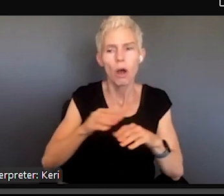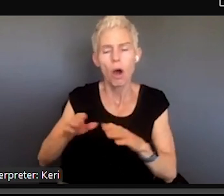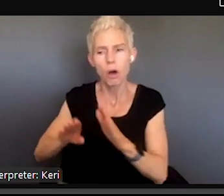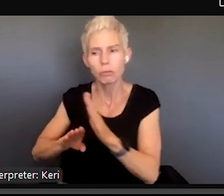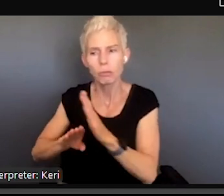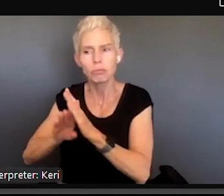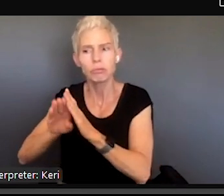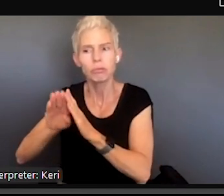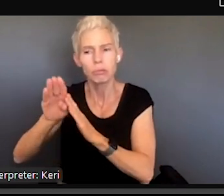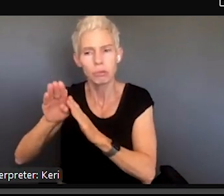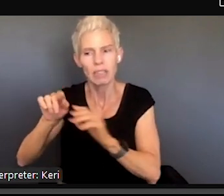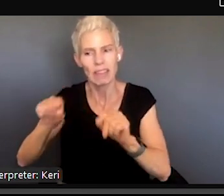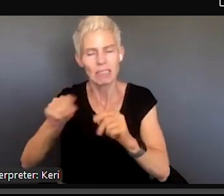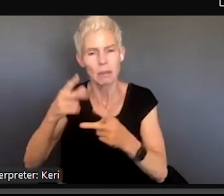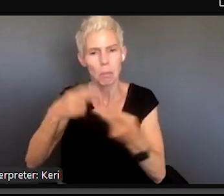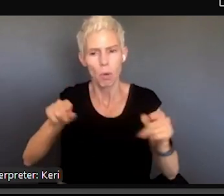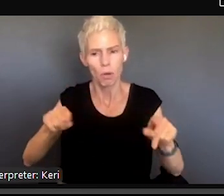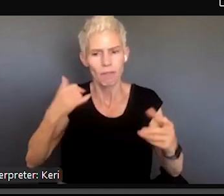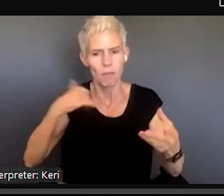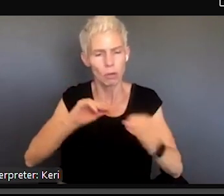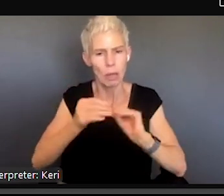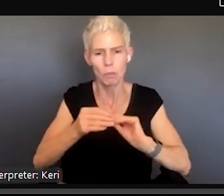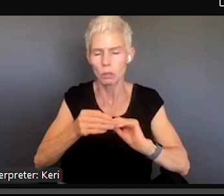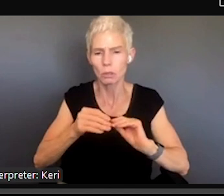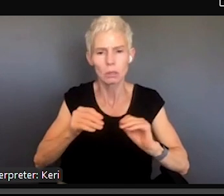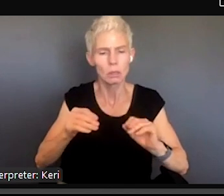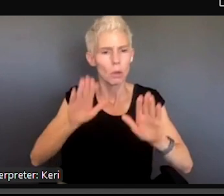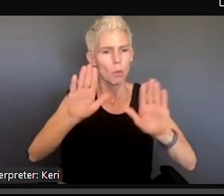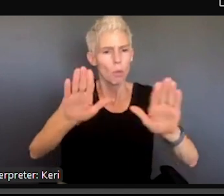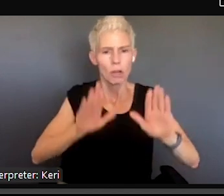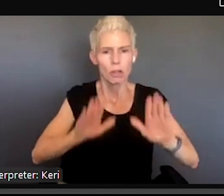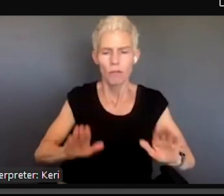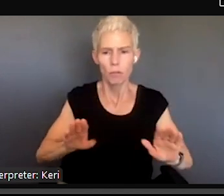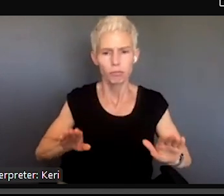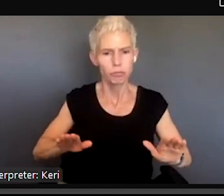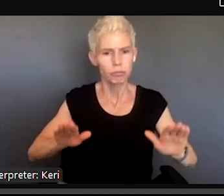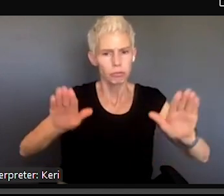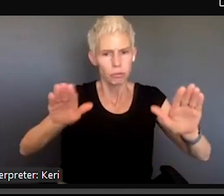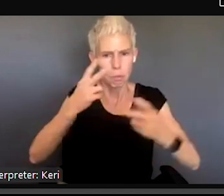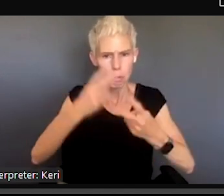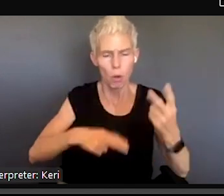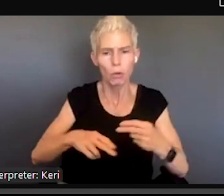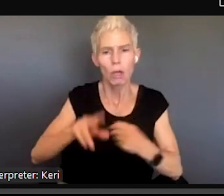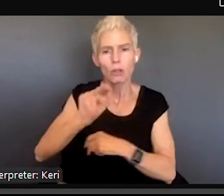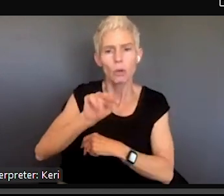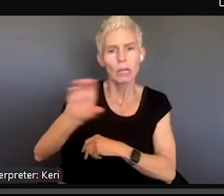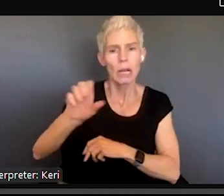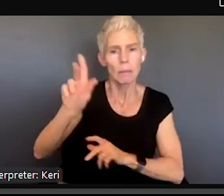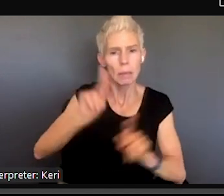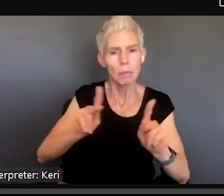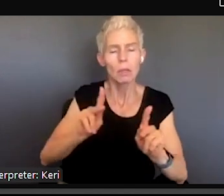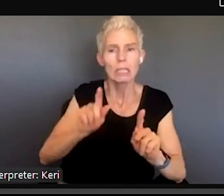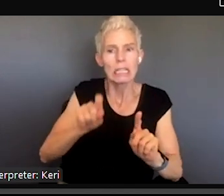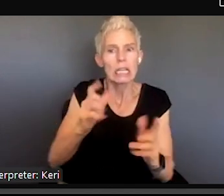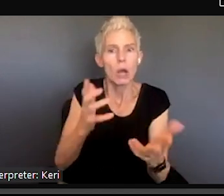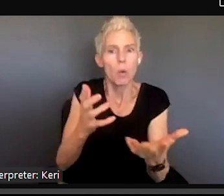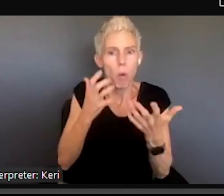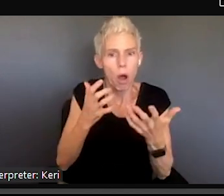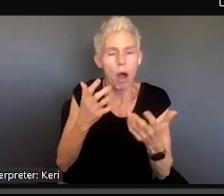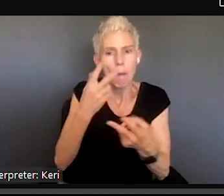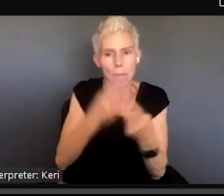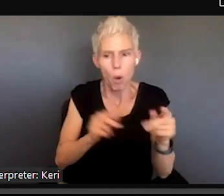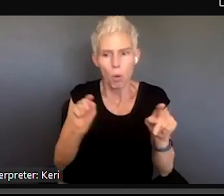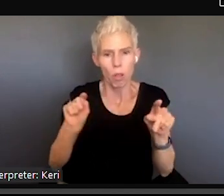Warmline use. It's been absolutely extraordinary. North Carolinians need and want the line. And